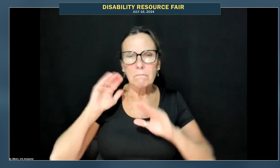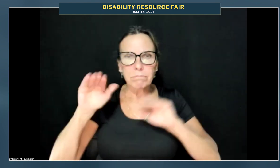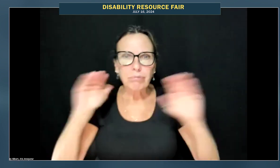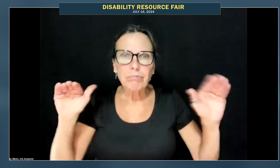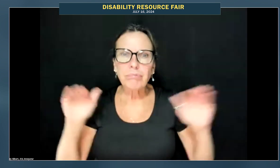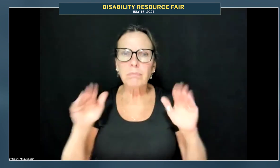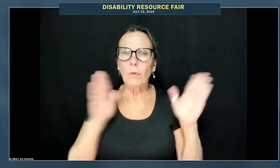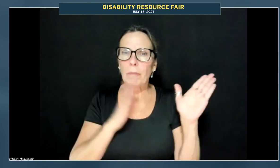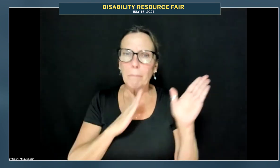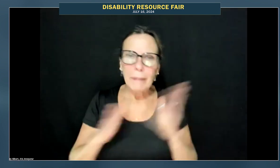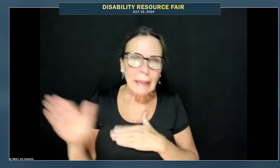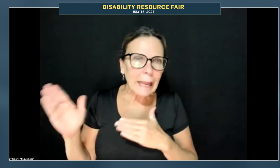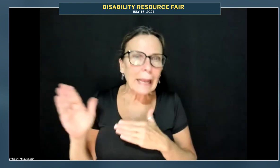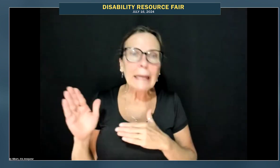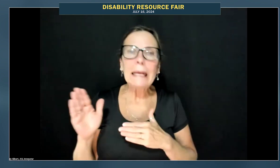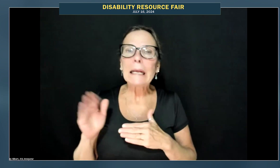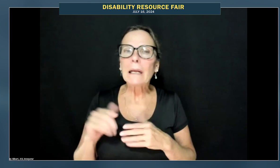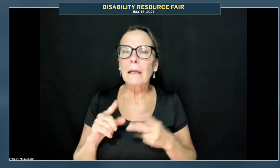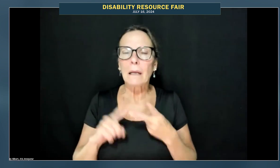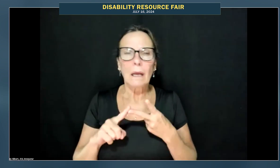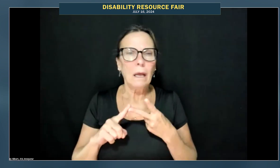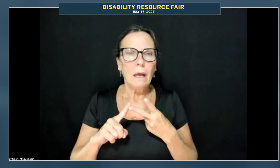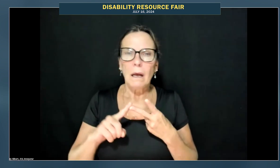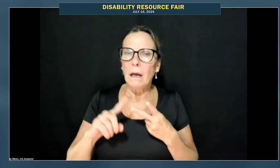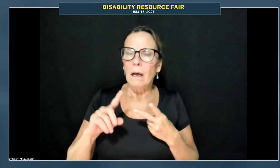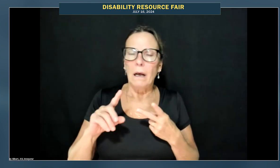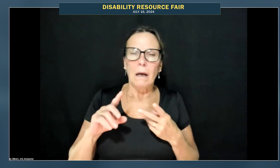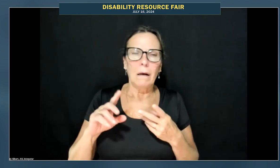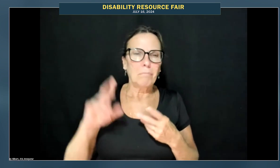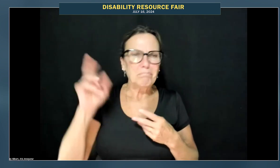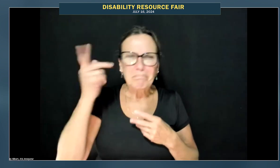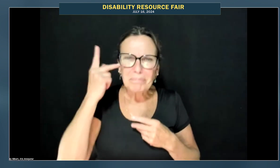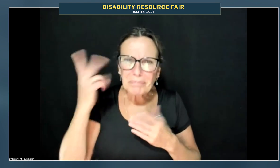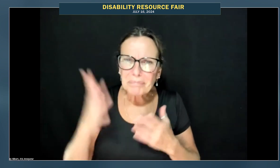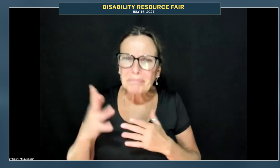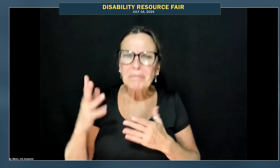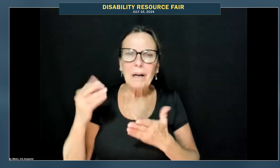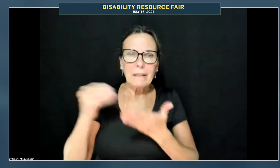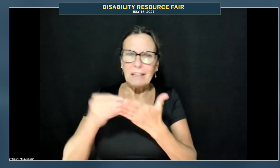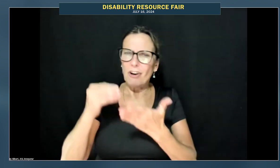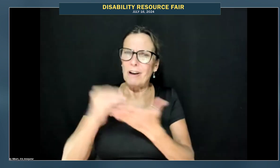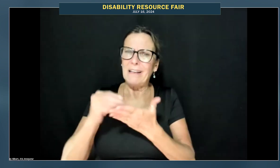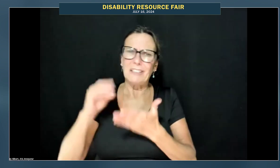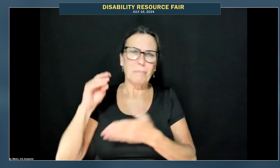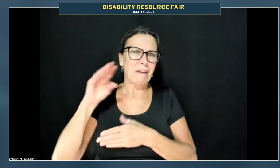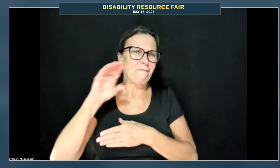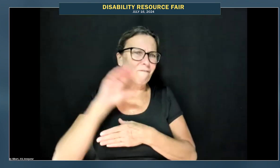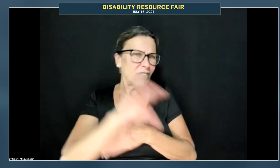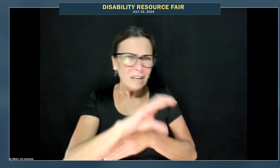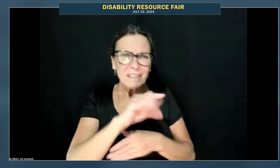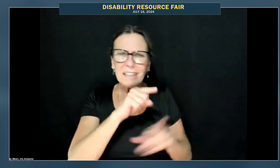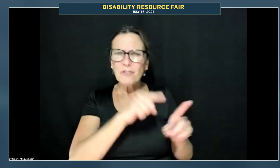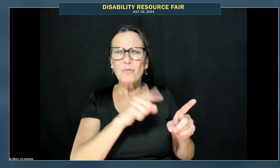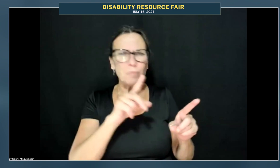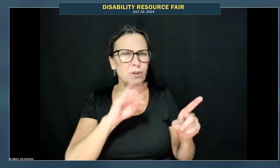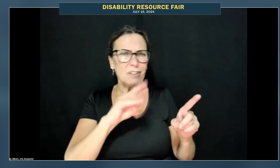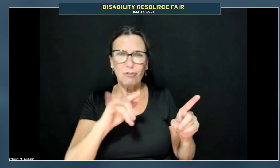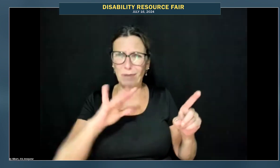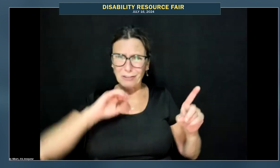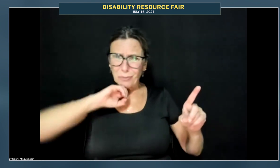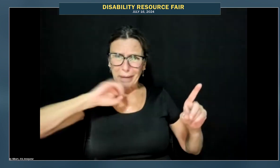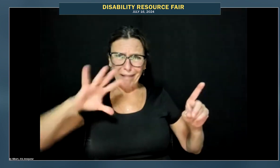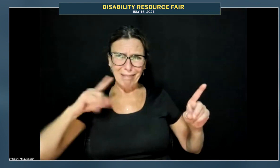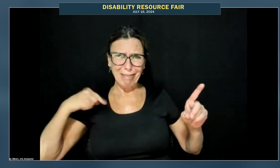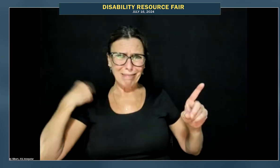and sustainability, city officials, there's funding for the trail. There has been funding for the trail for years. Asking